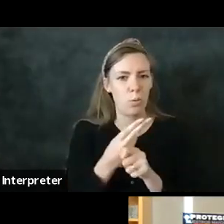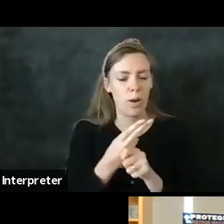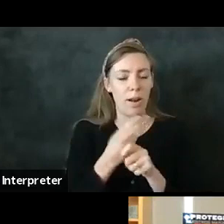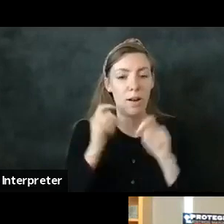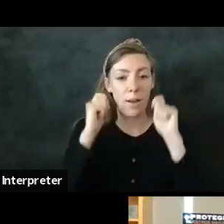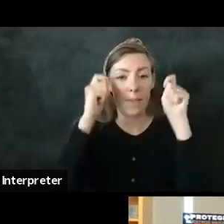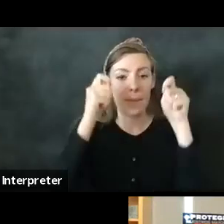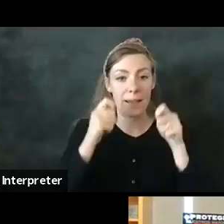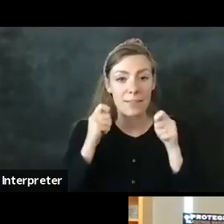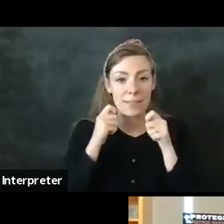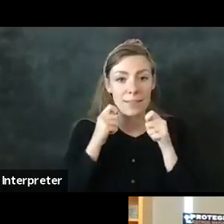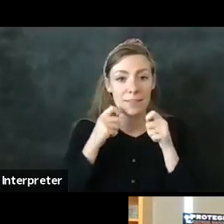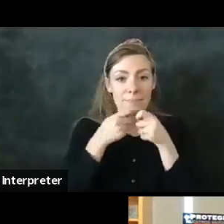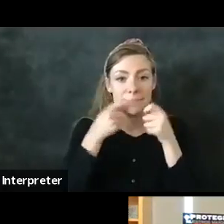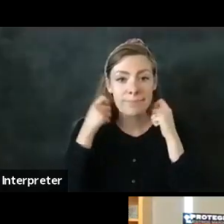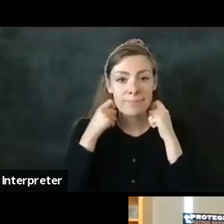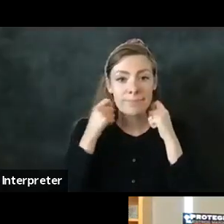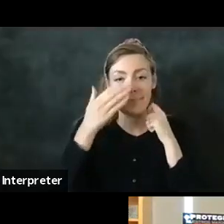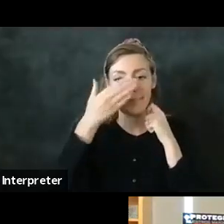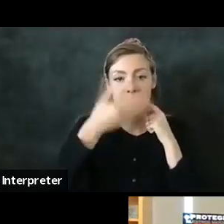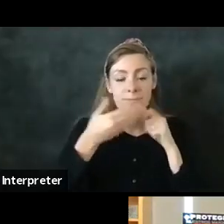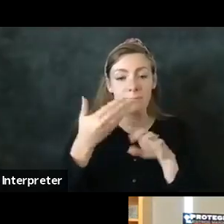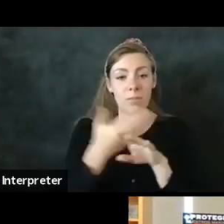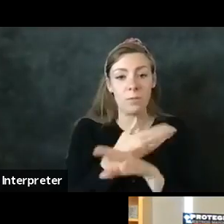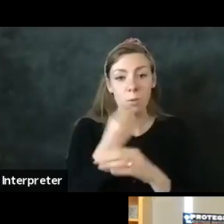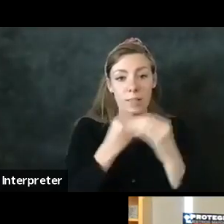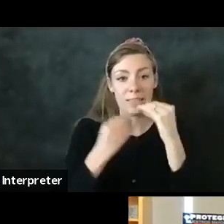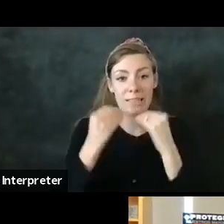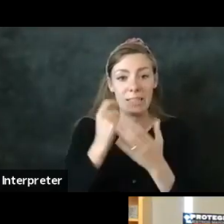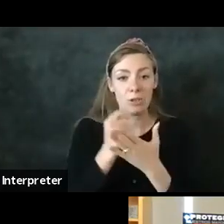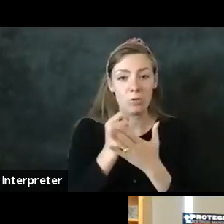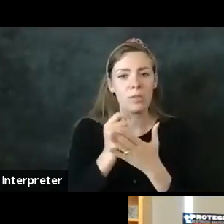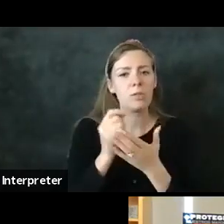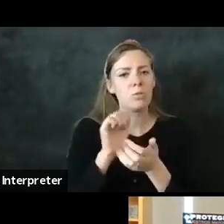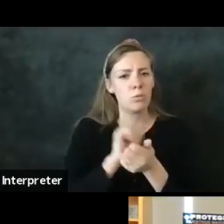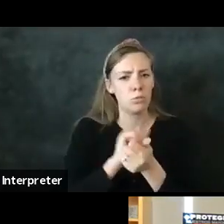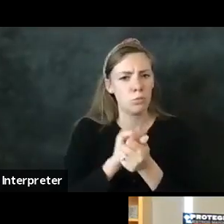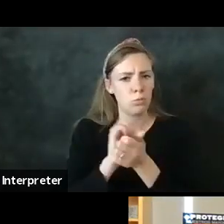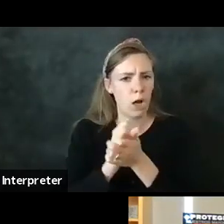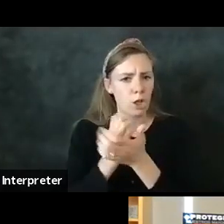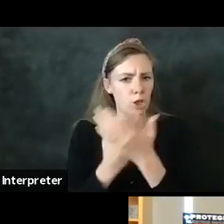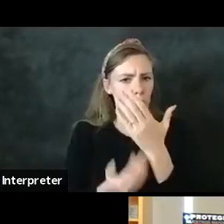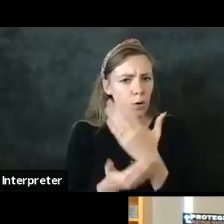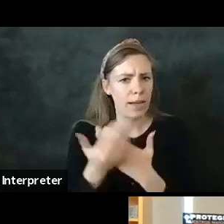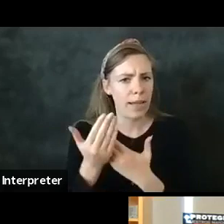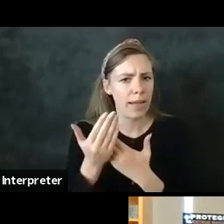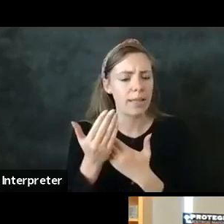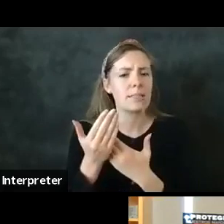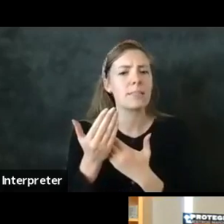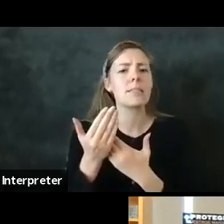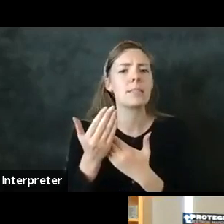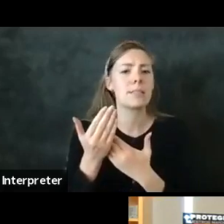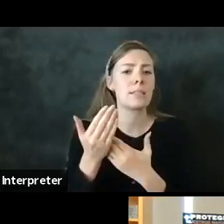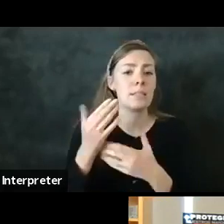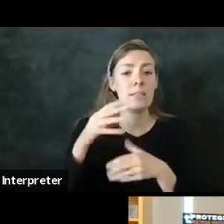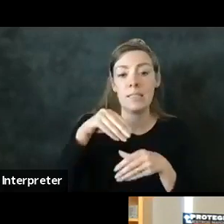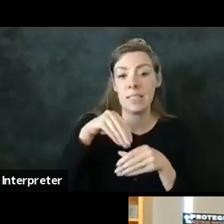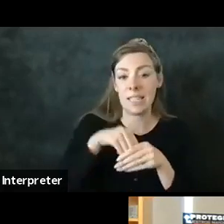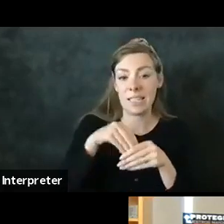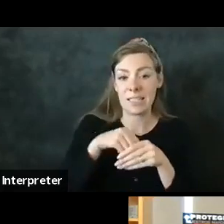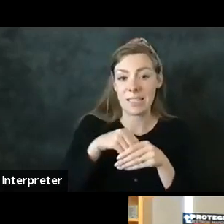nose. Before eating any treats, people should wash their hands or disinfect with sanitizer. Indoor gatherings